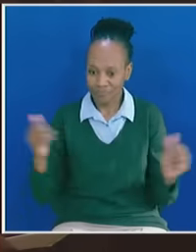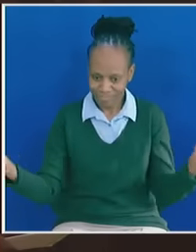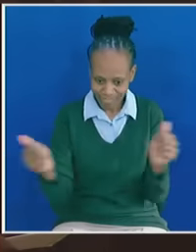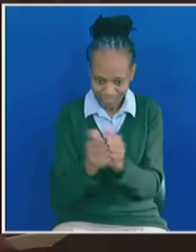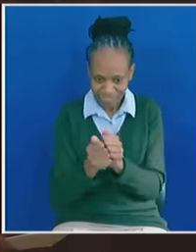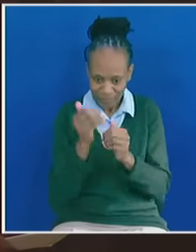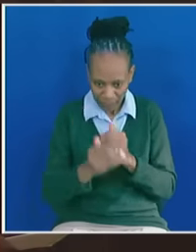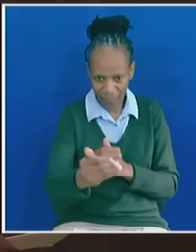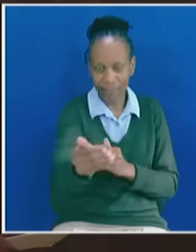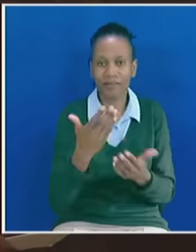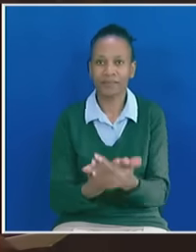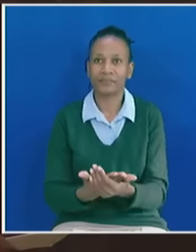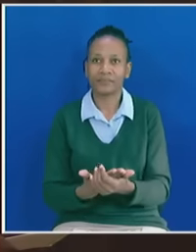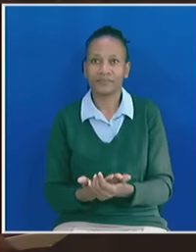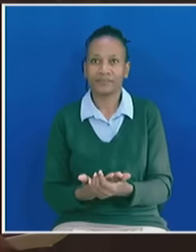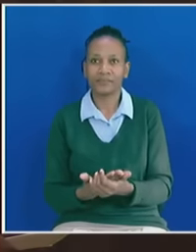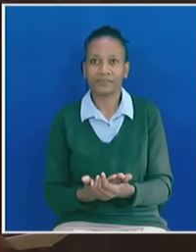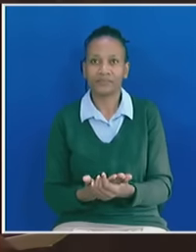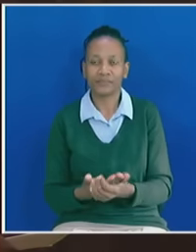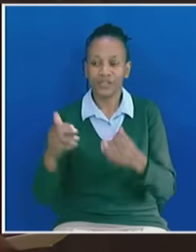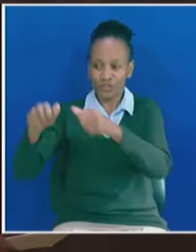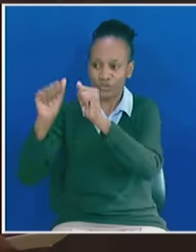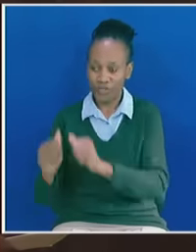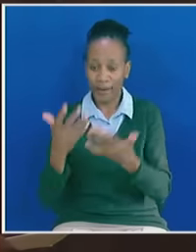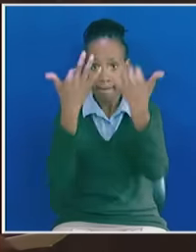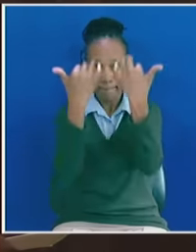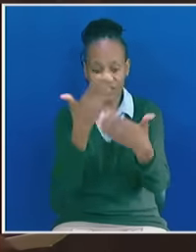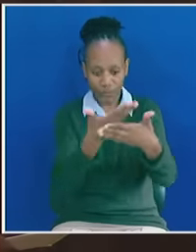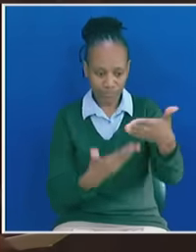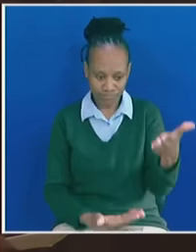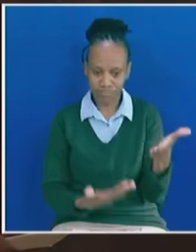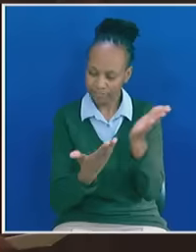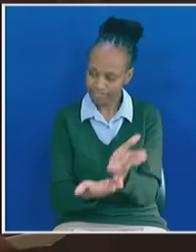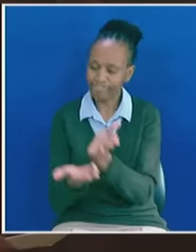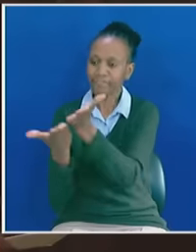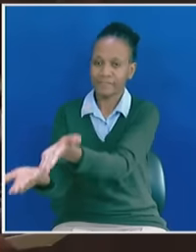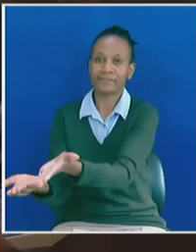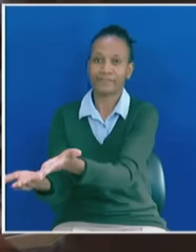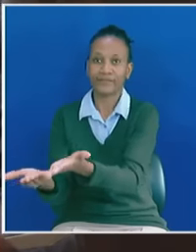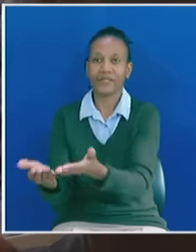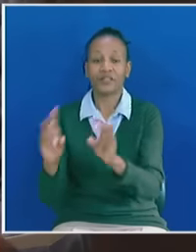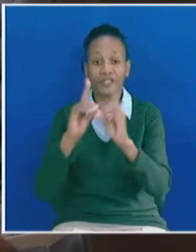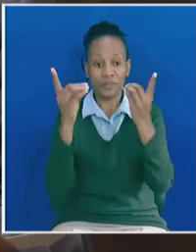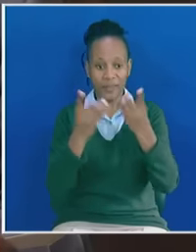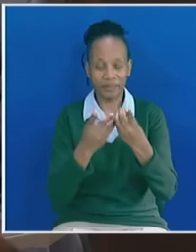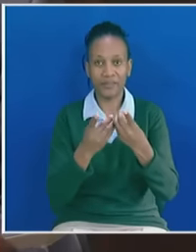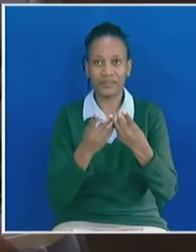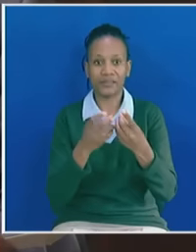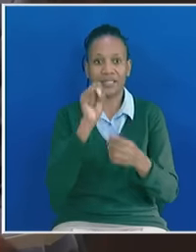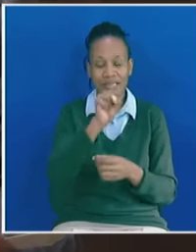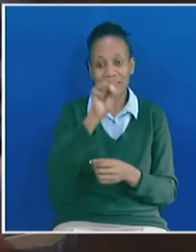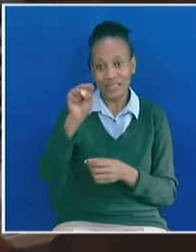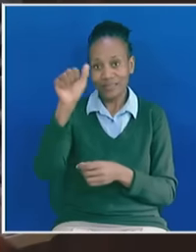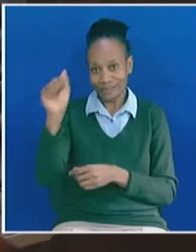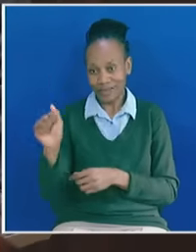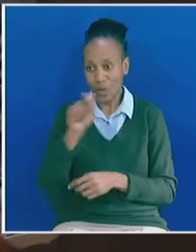Honorable Chair, I humbly submit this budget for the Department of State Security for your consideration